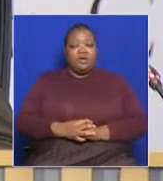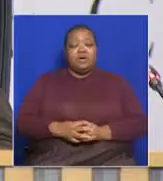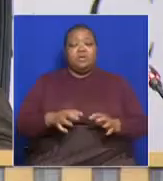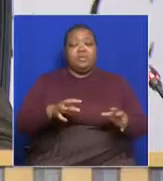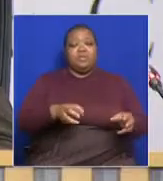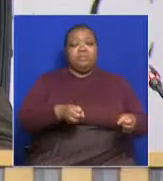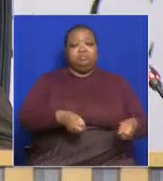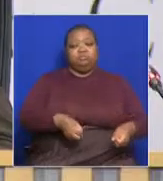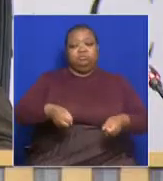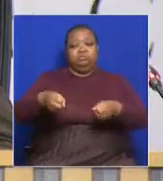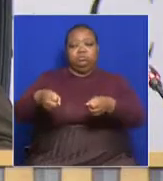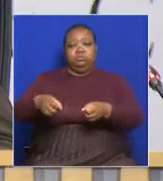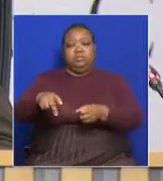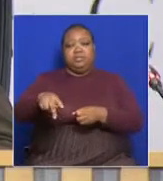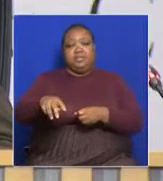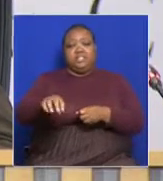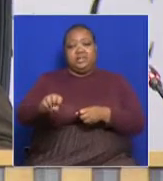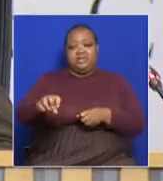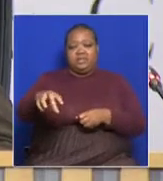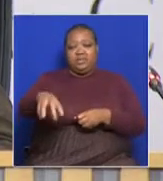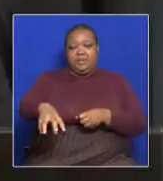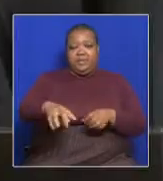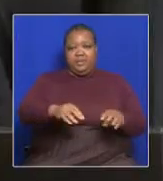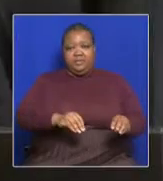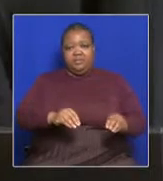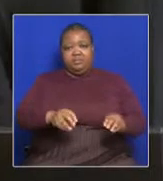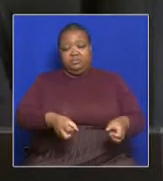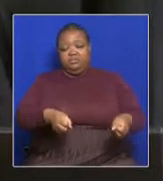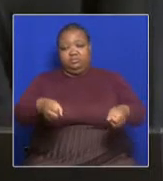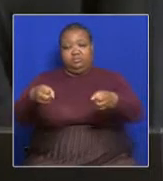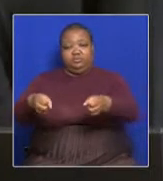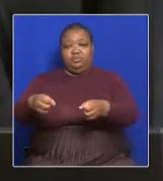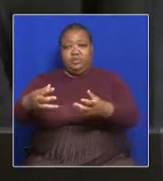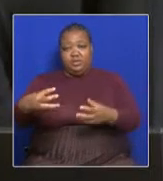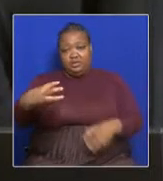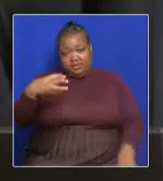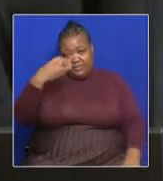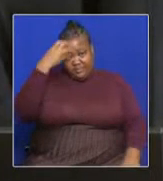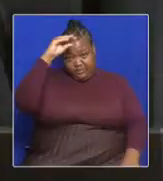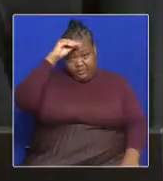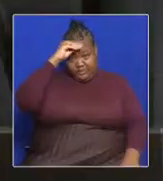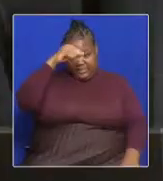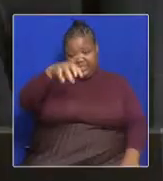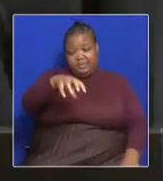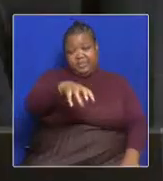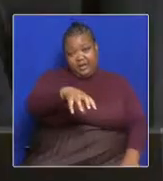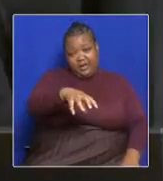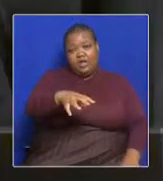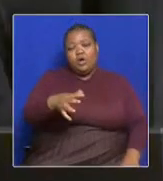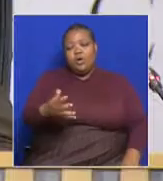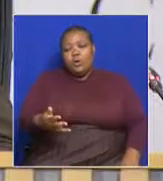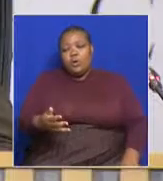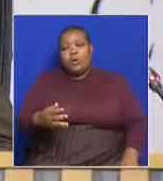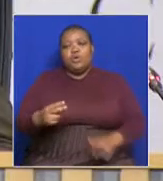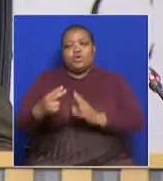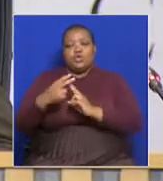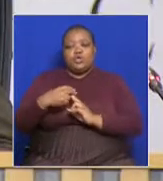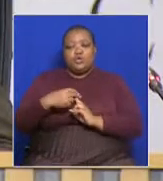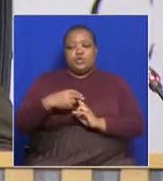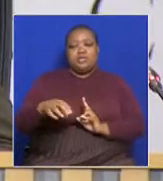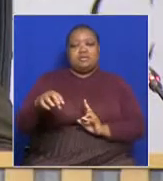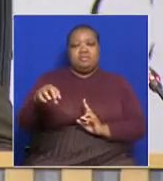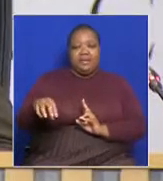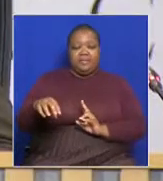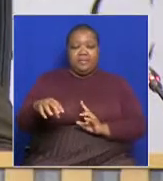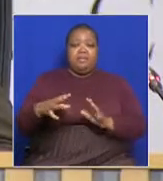Shepstone, either at the station or at the unit. It would have been bagged in exhibit bags. It would